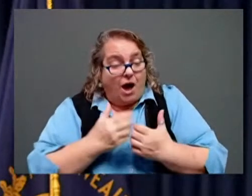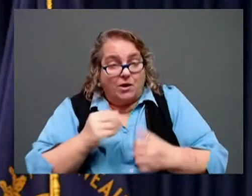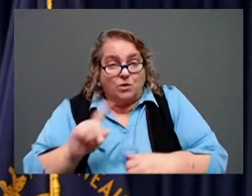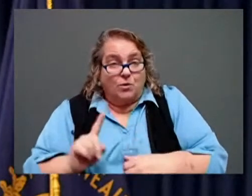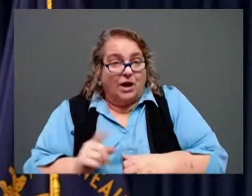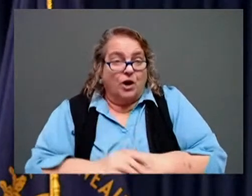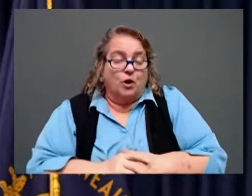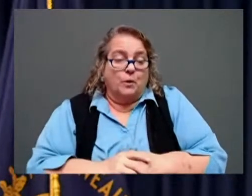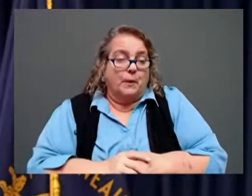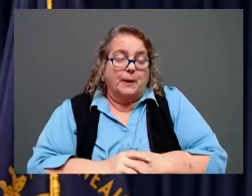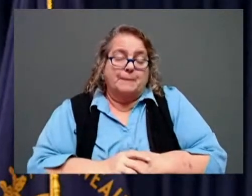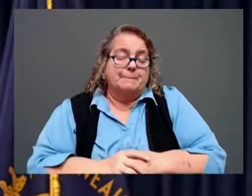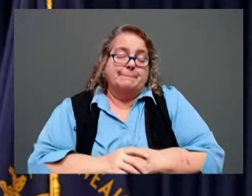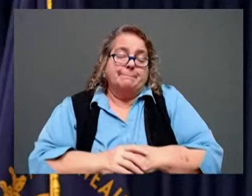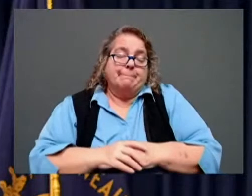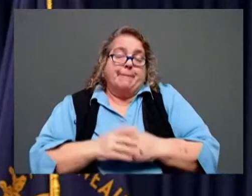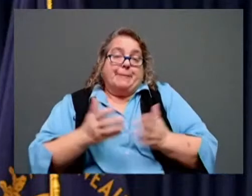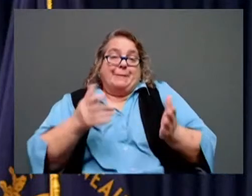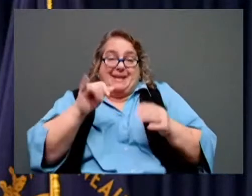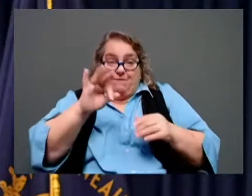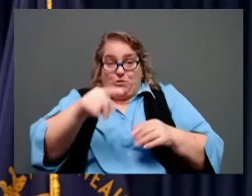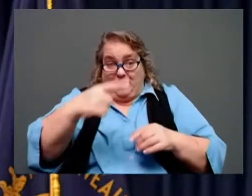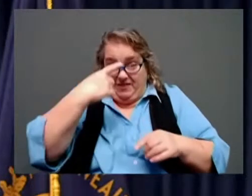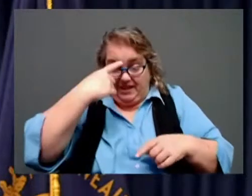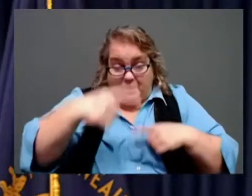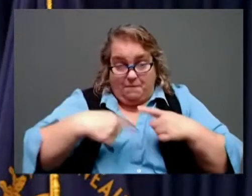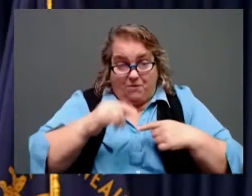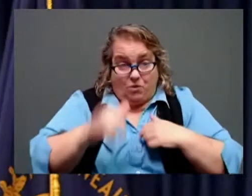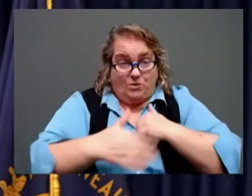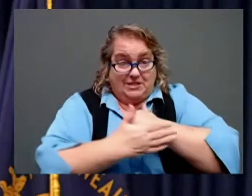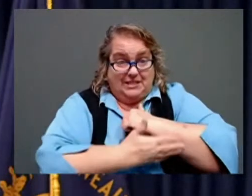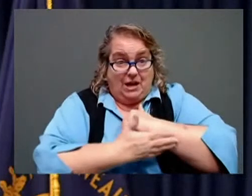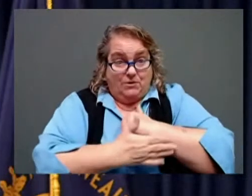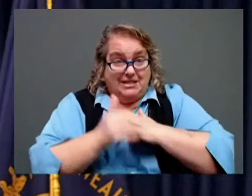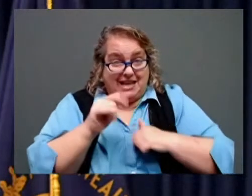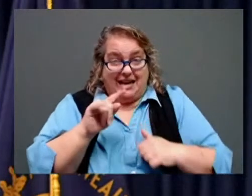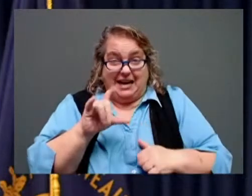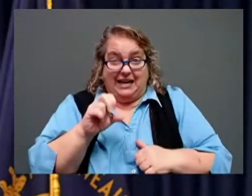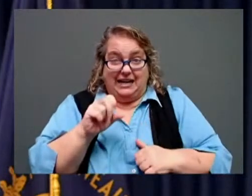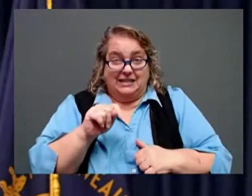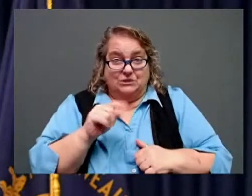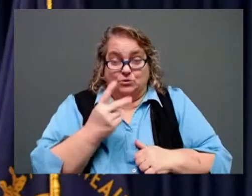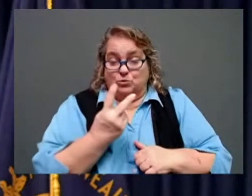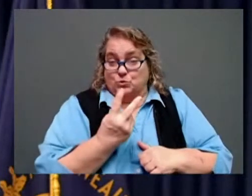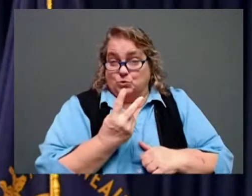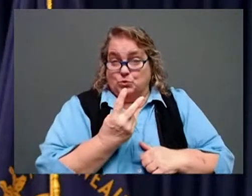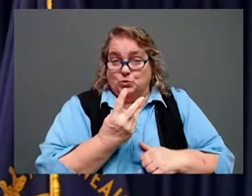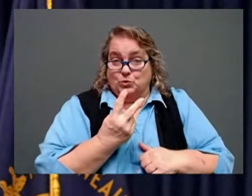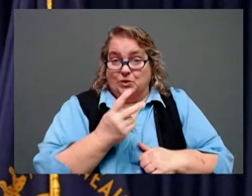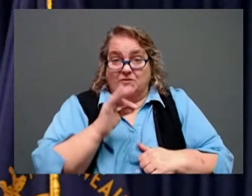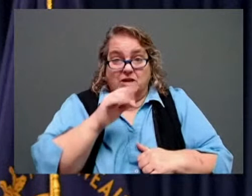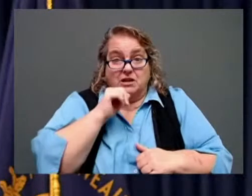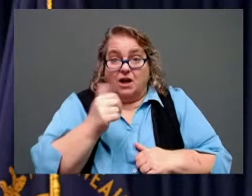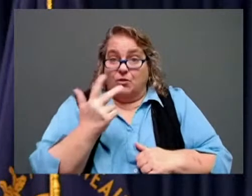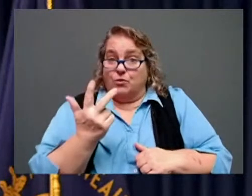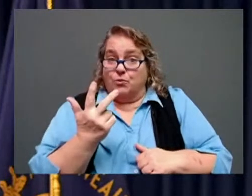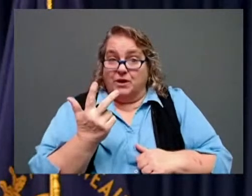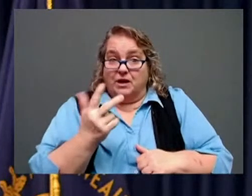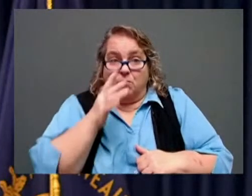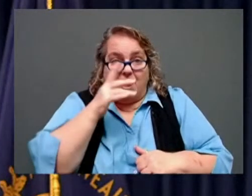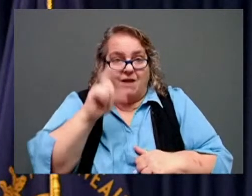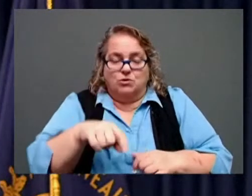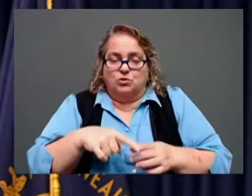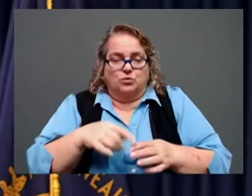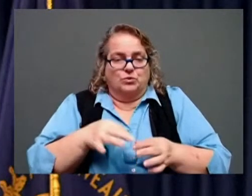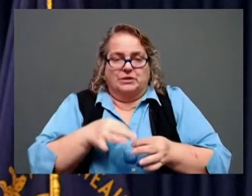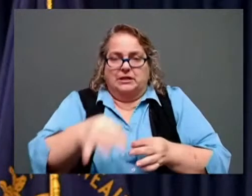So if you think about these counties, I think at least two, if not three, are going to have to delay the start